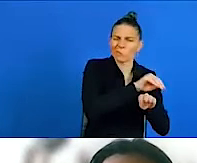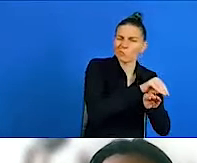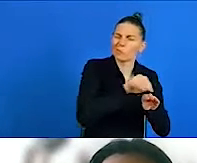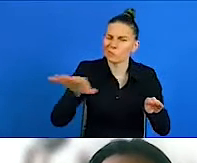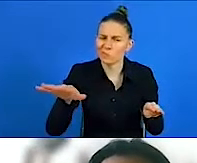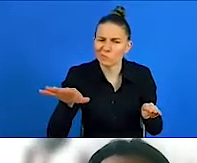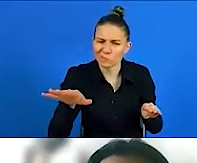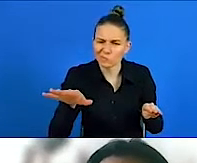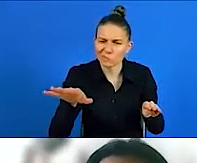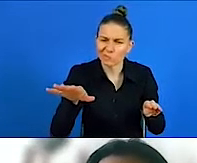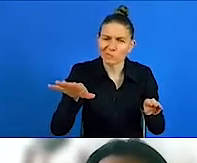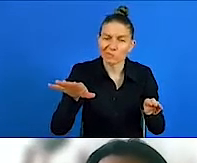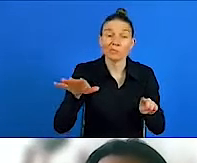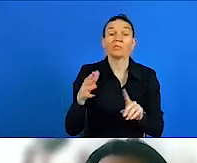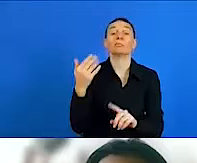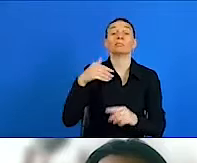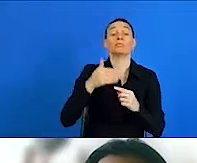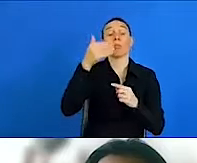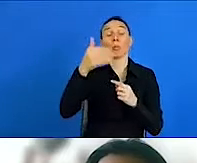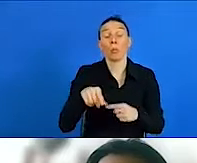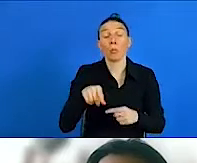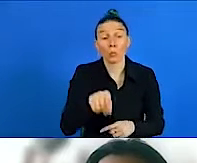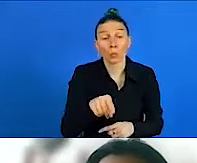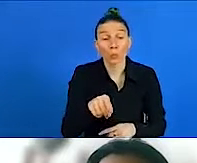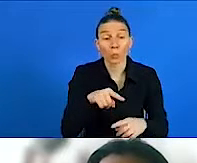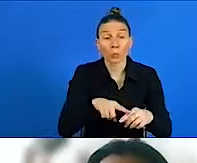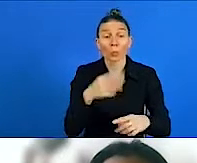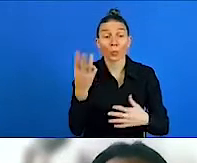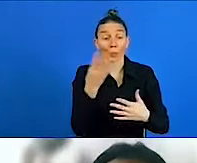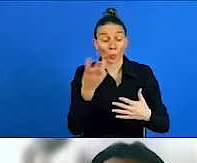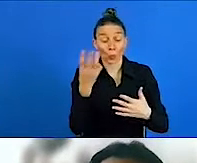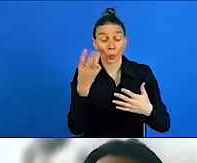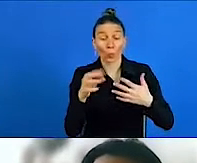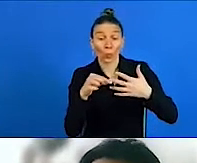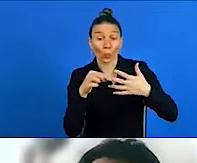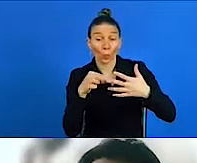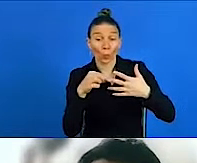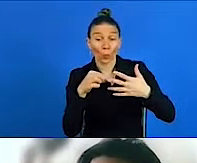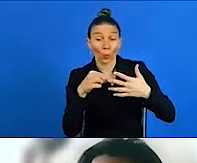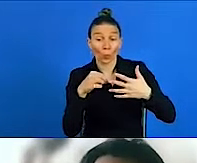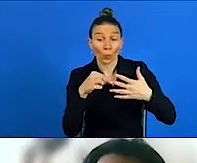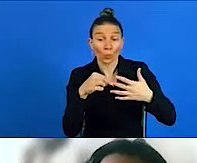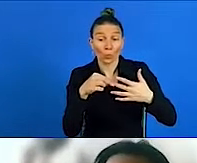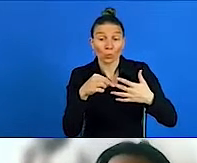in shifting the disability ecosystem through advocacy and holding key stakeholders to account.